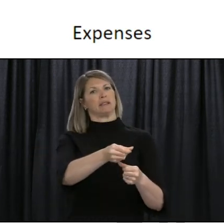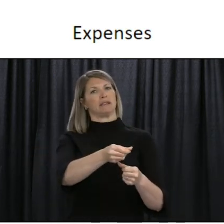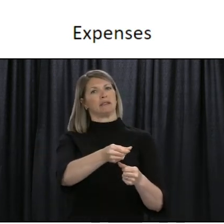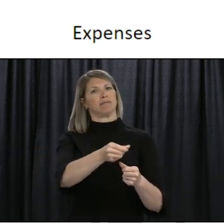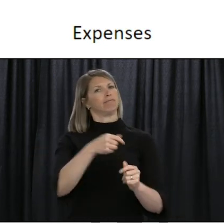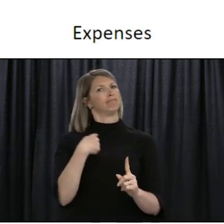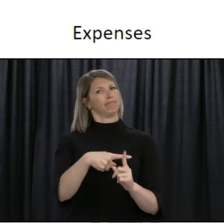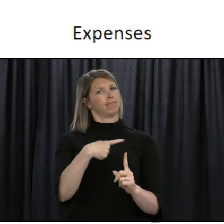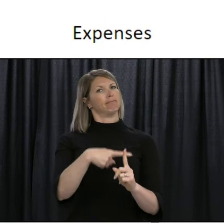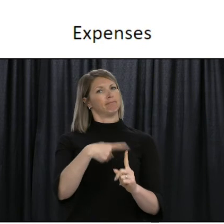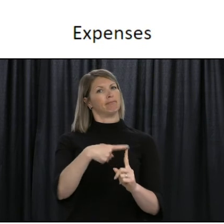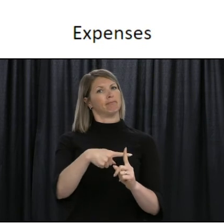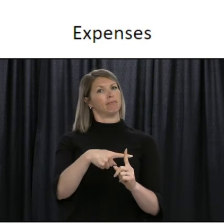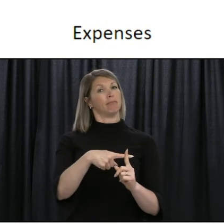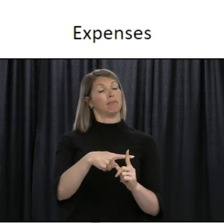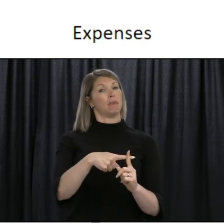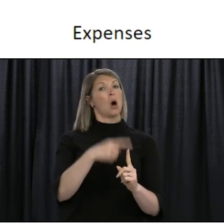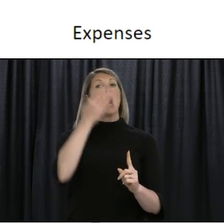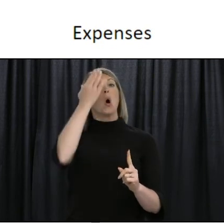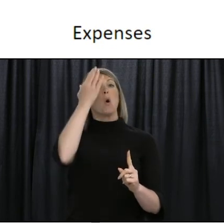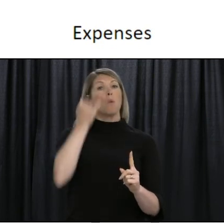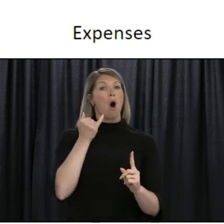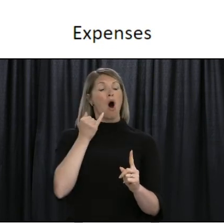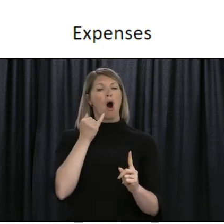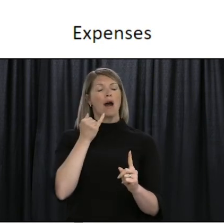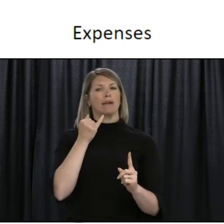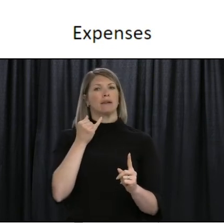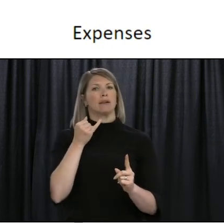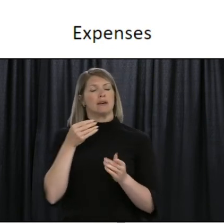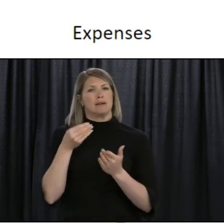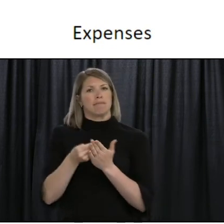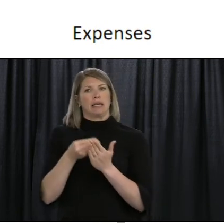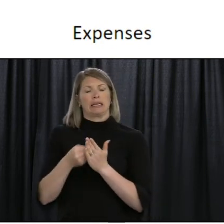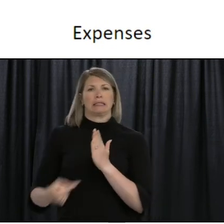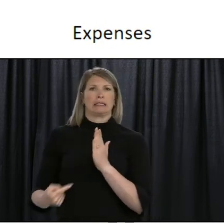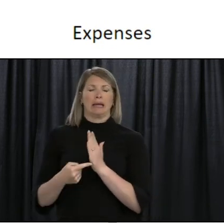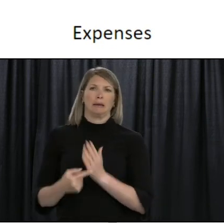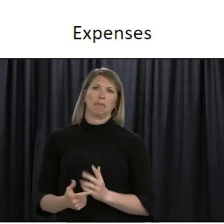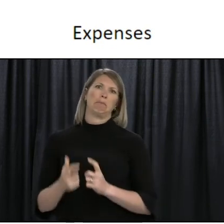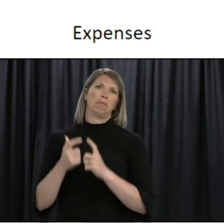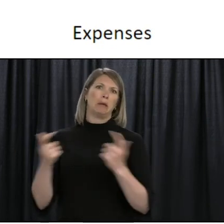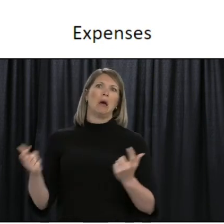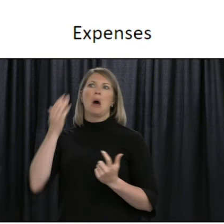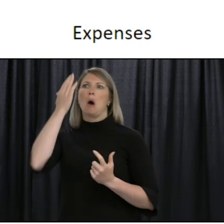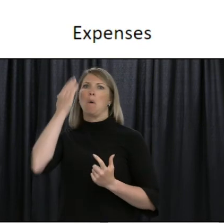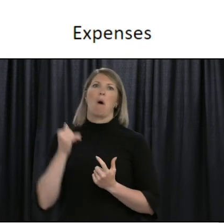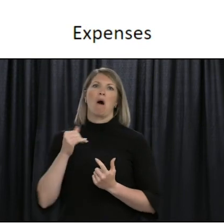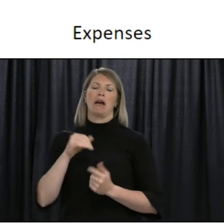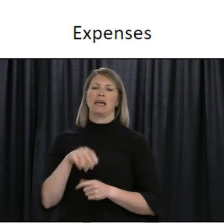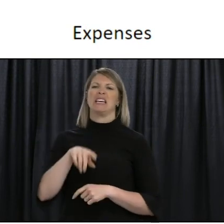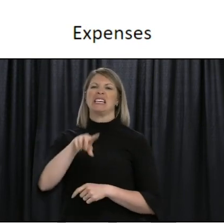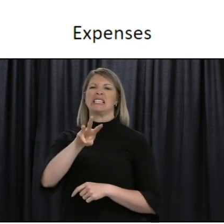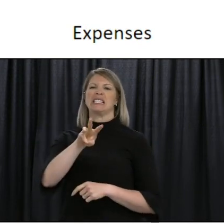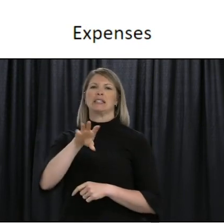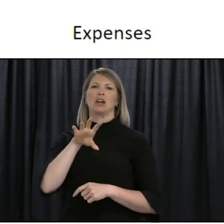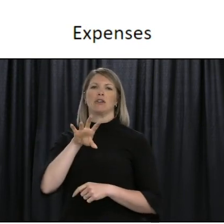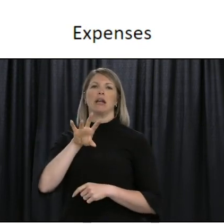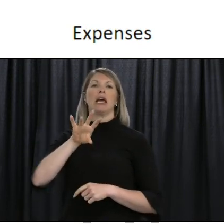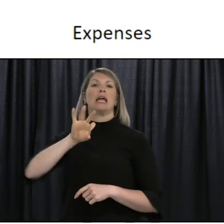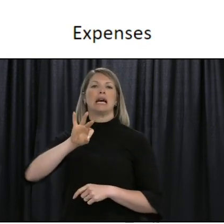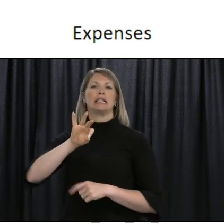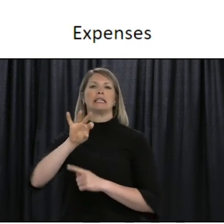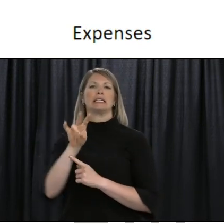of lower than projected revenues. We were off track by $690 million. Since